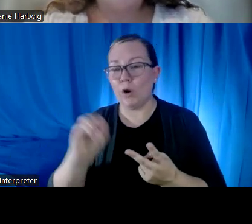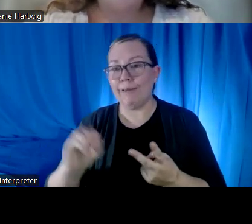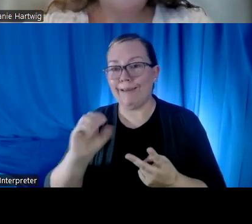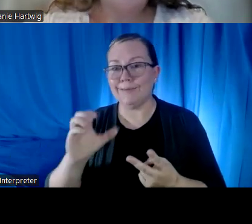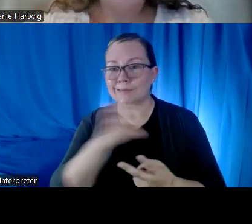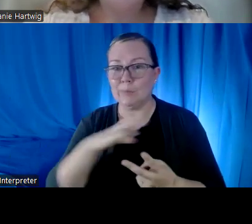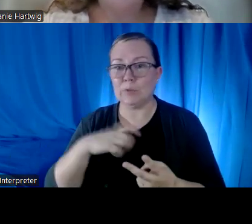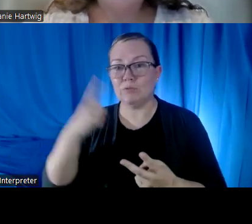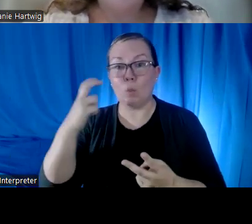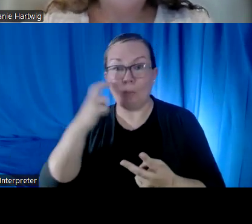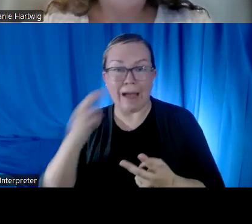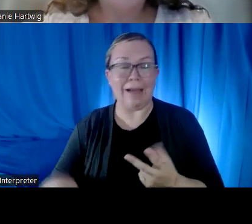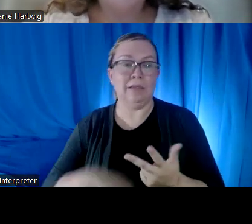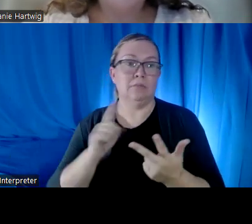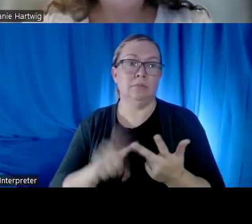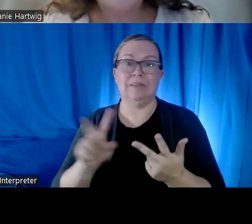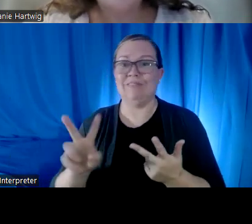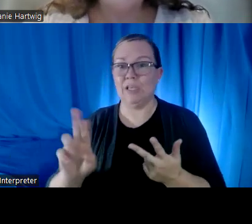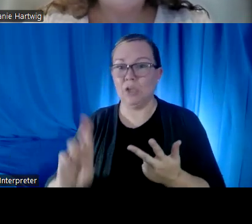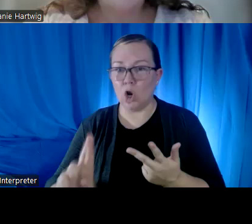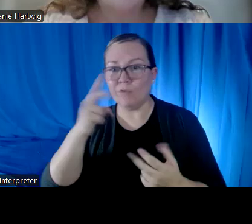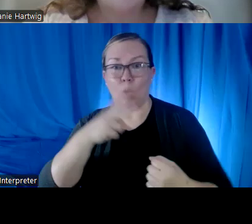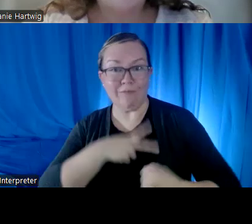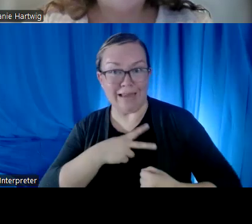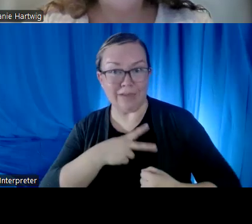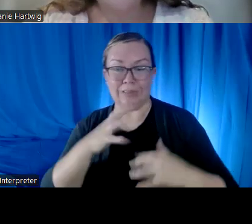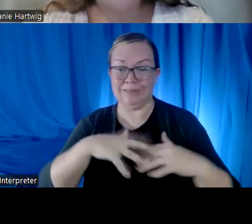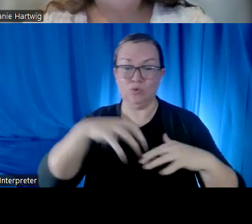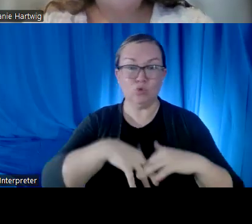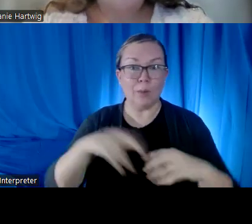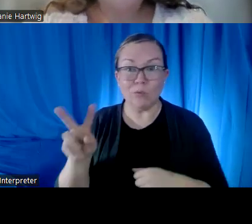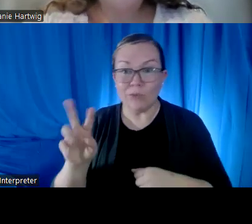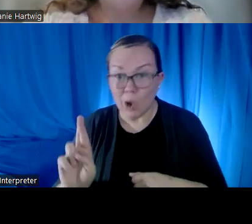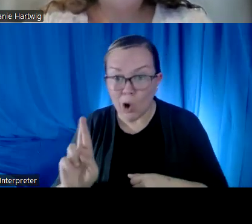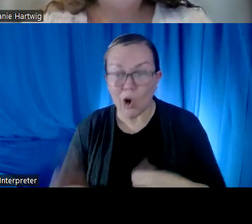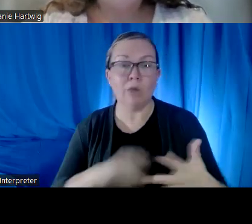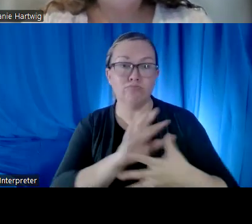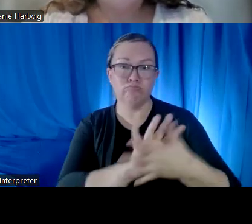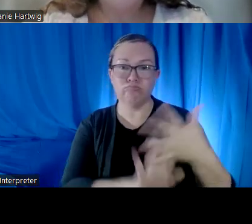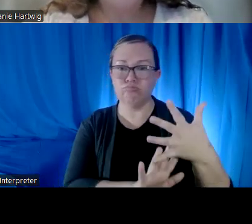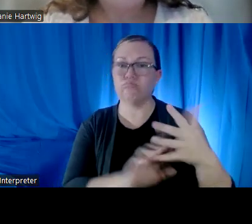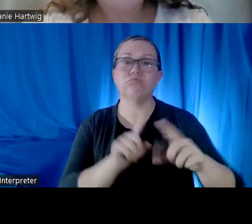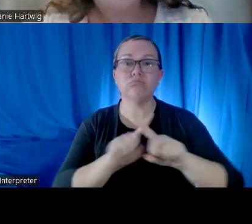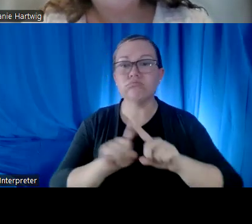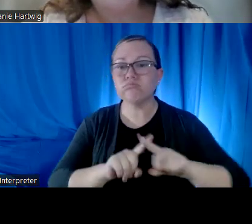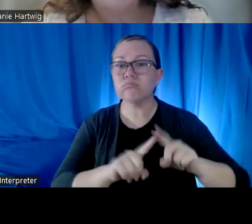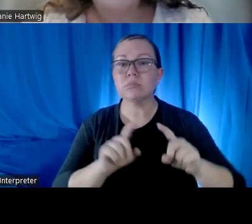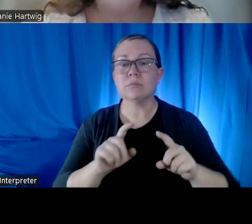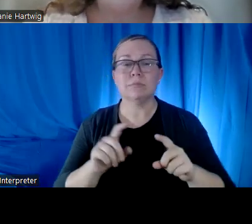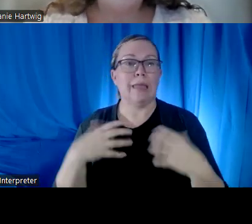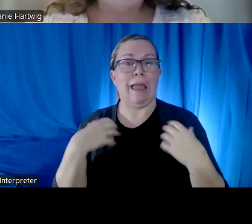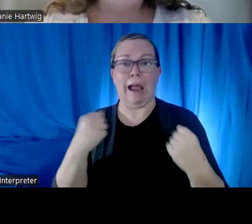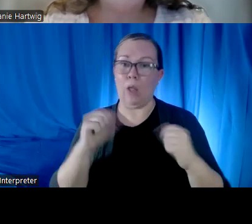through VR for veterans, tribal VR, all of the different Oregon Health